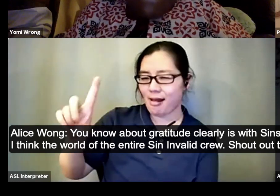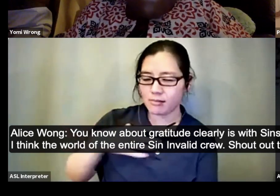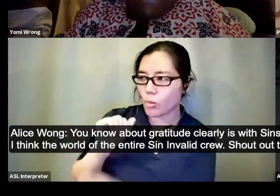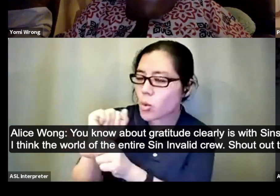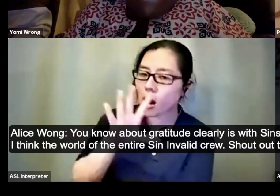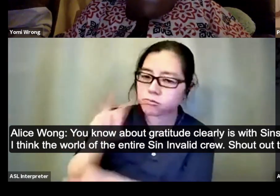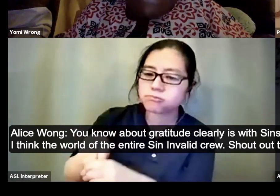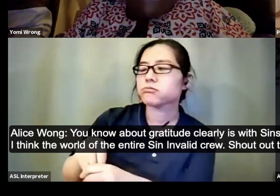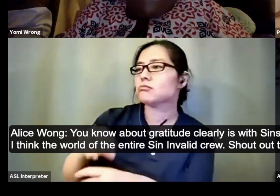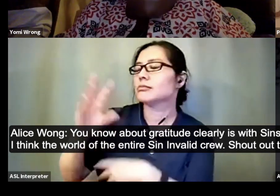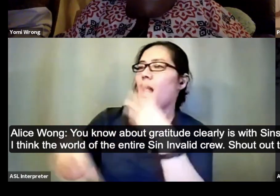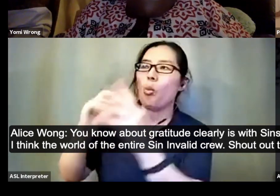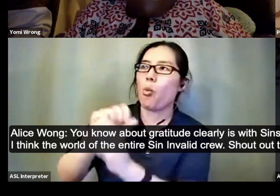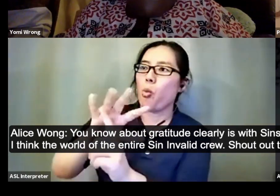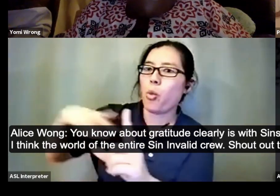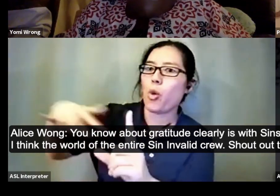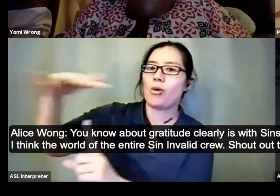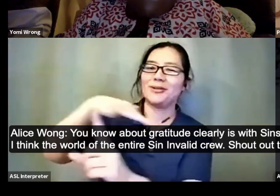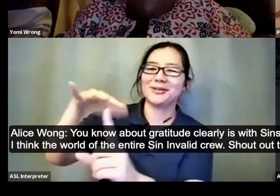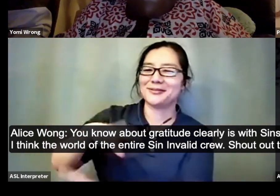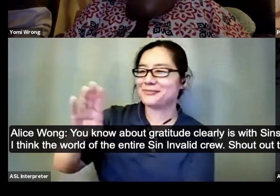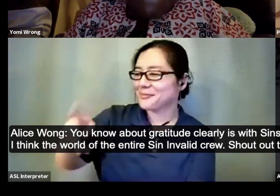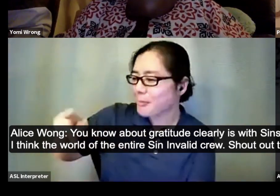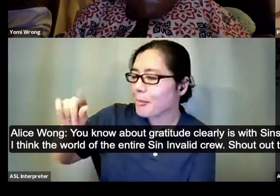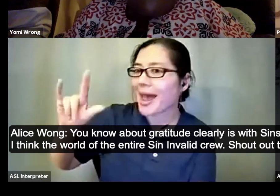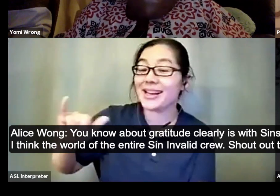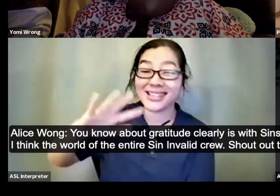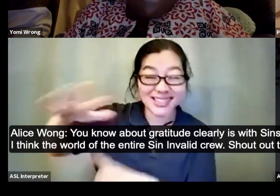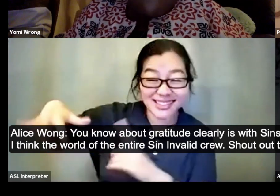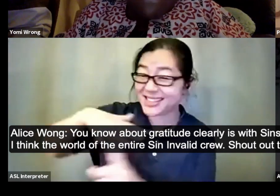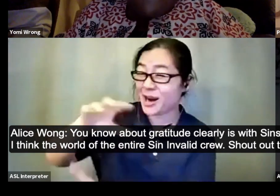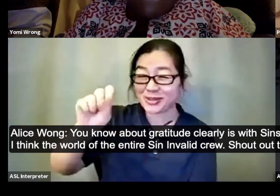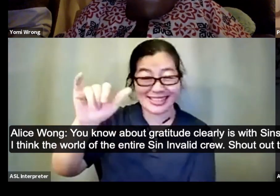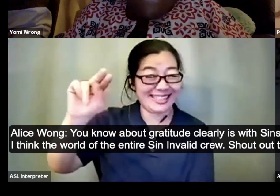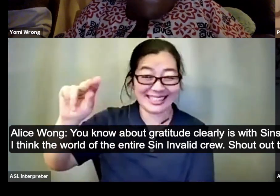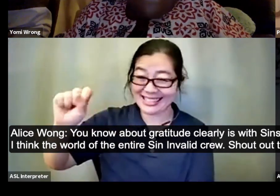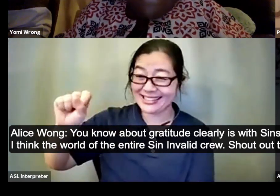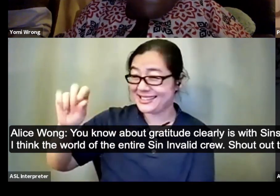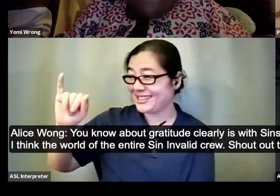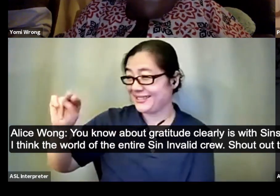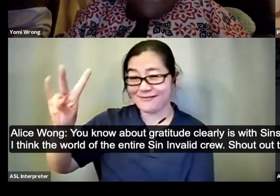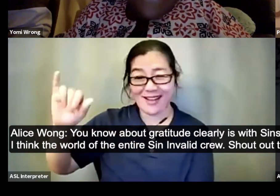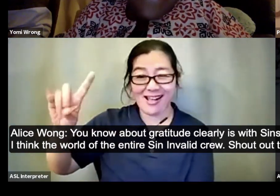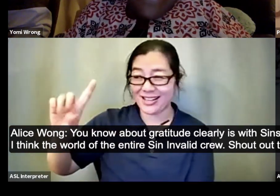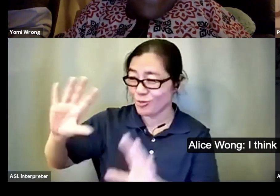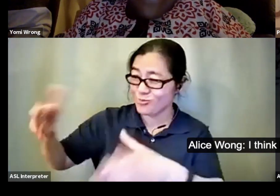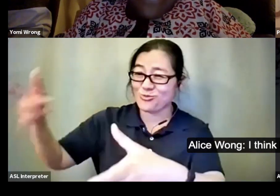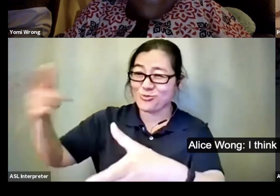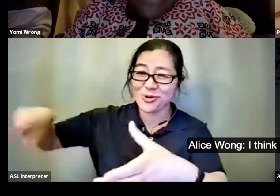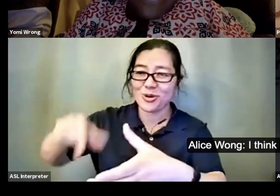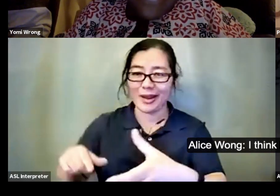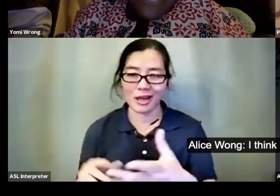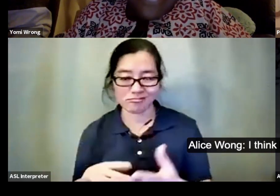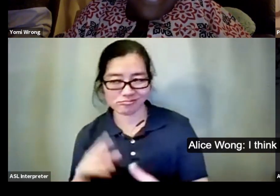Patty. I think of the world of the entire Invalid crew. Shout out to Invalid. Um, I think